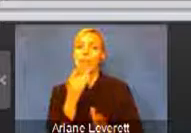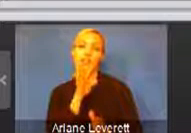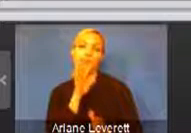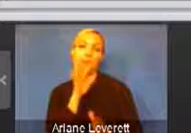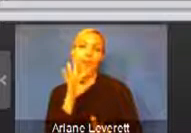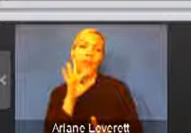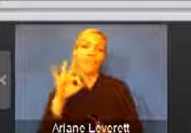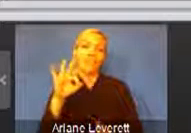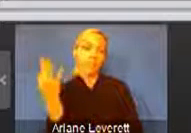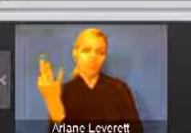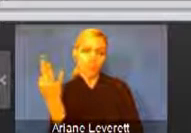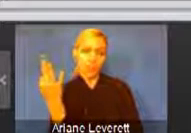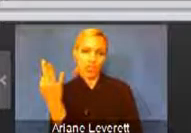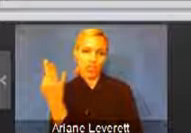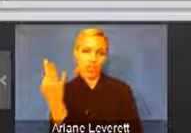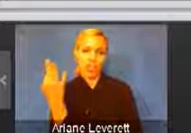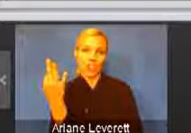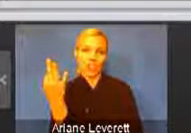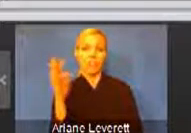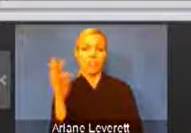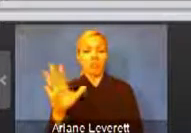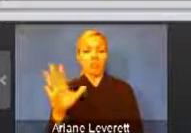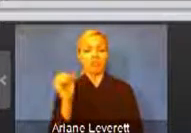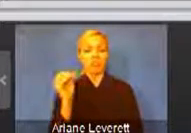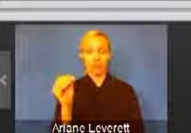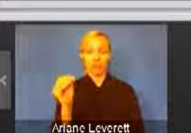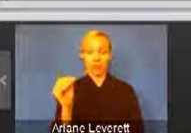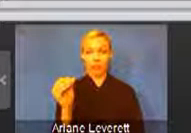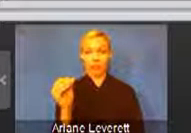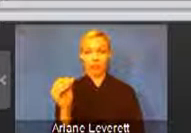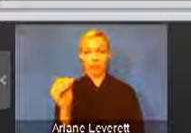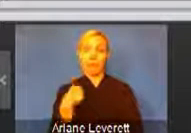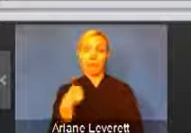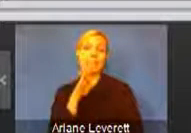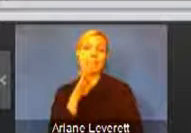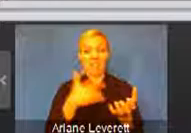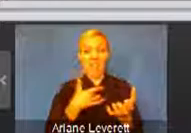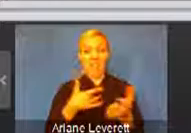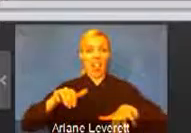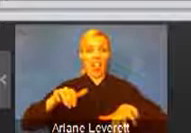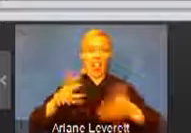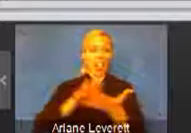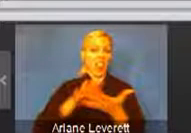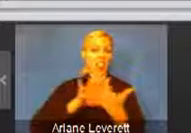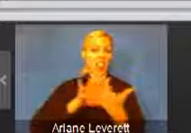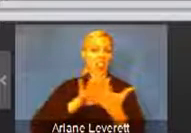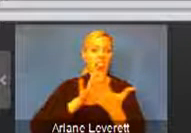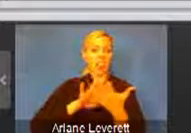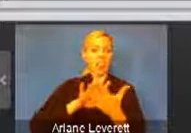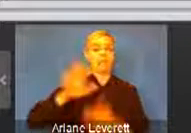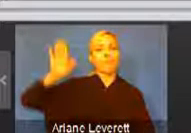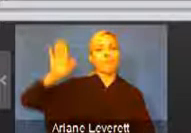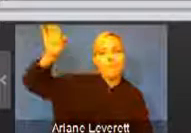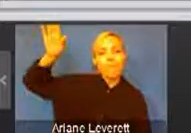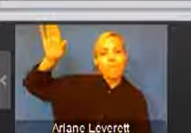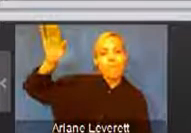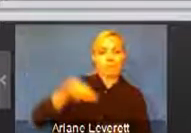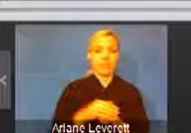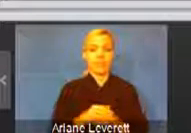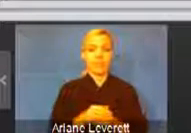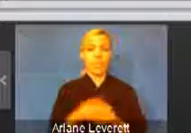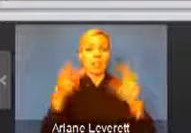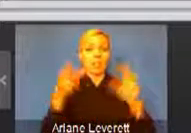conferences like this. So I will speak slowly and in simple sentences, this in the hope